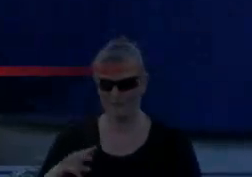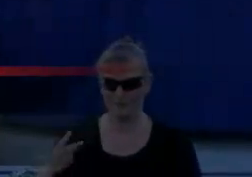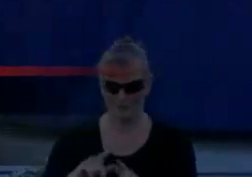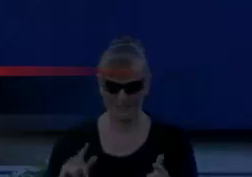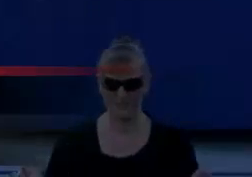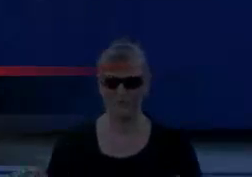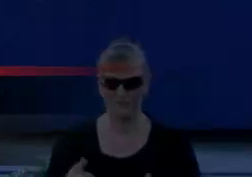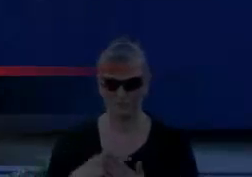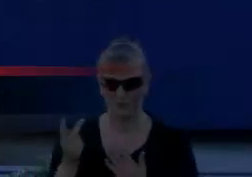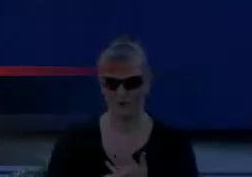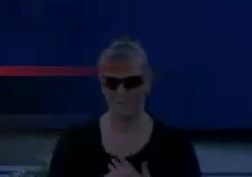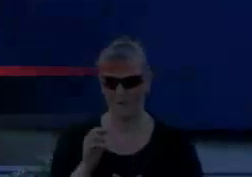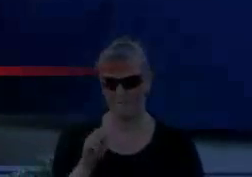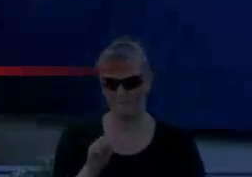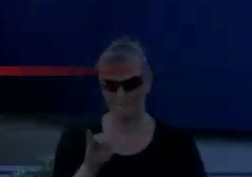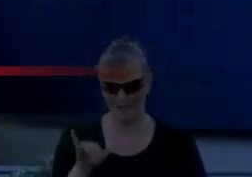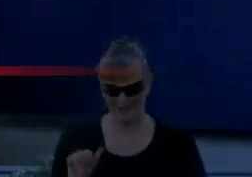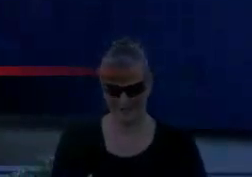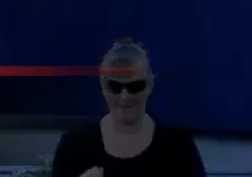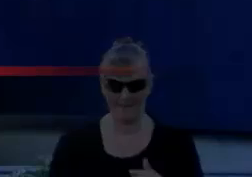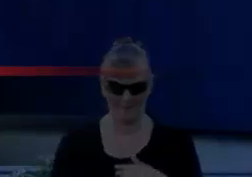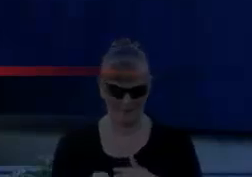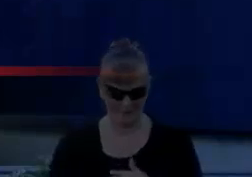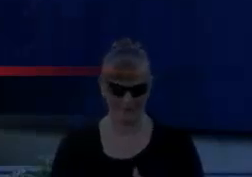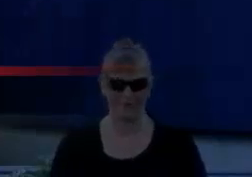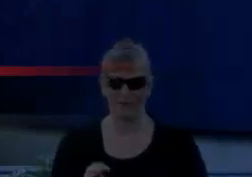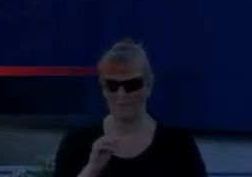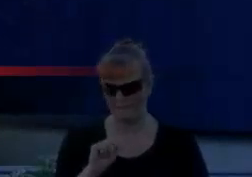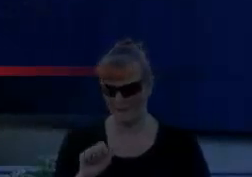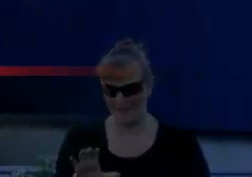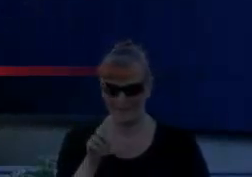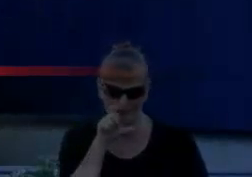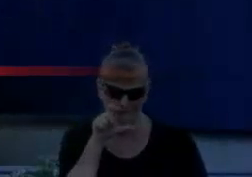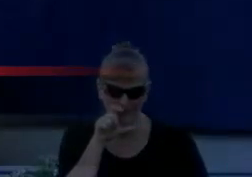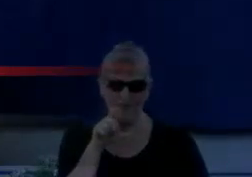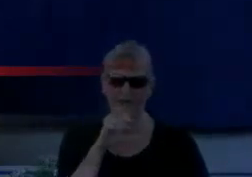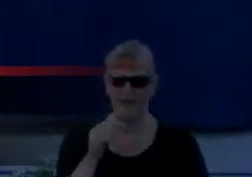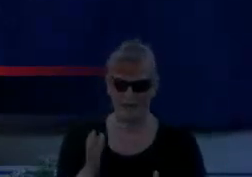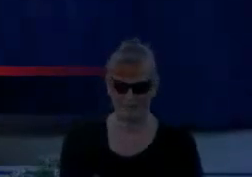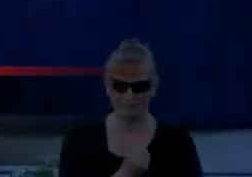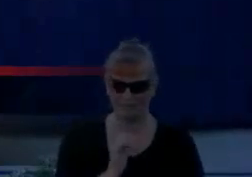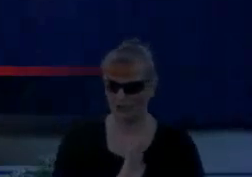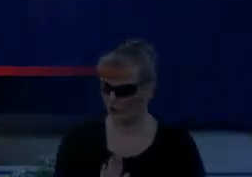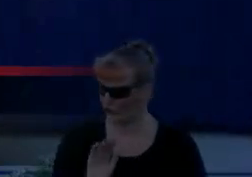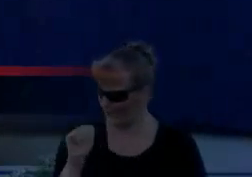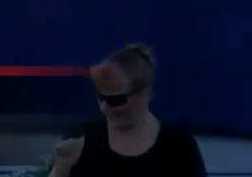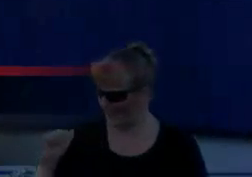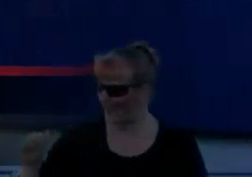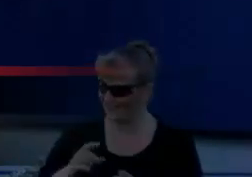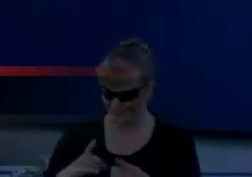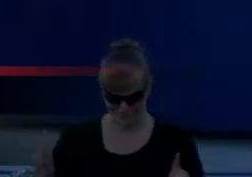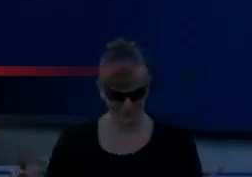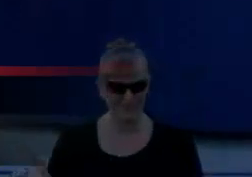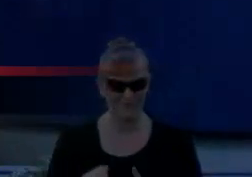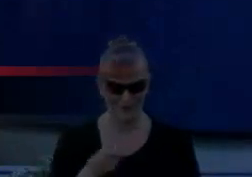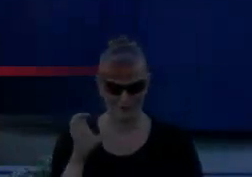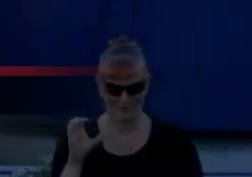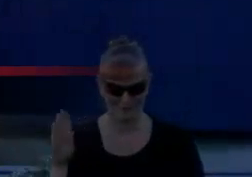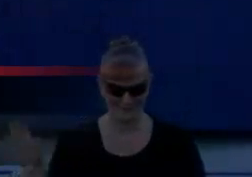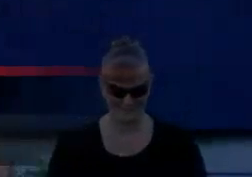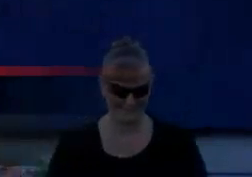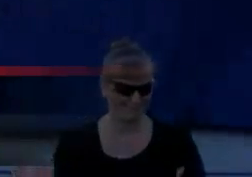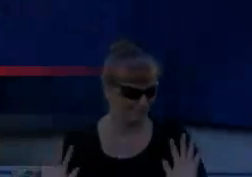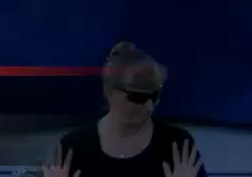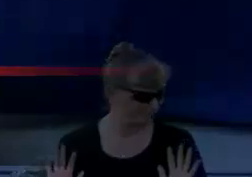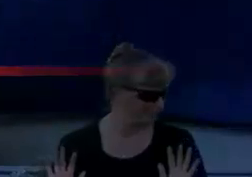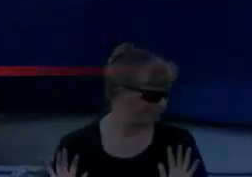at Maya Angelou Elementary, McLaughlin, Chiawana High School, and has earned her Associate of Arts degree from Columbia Basin